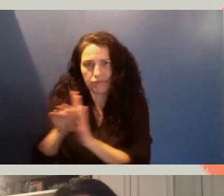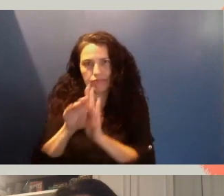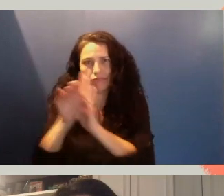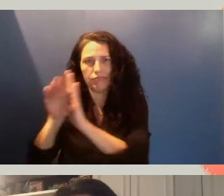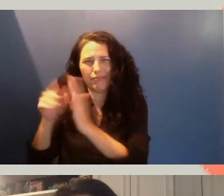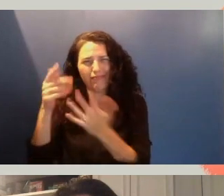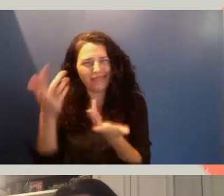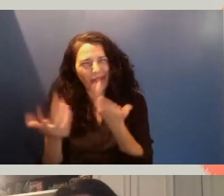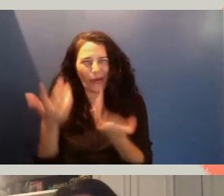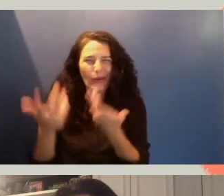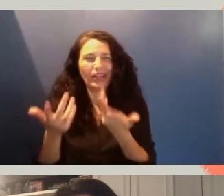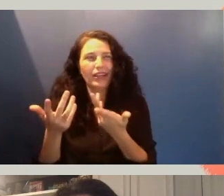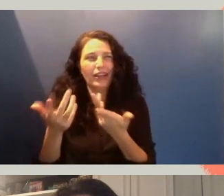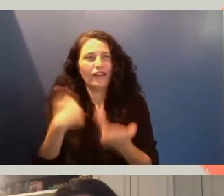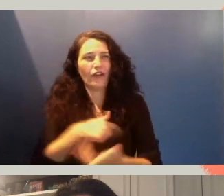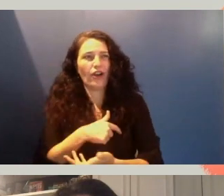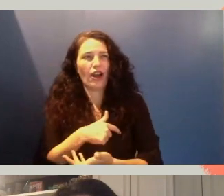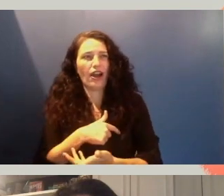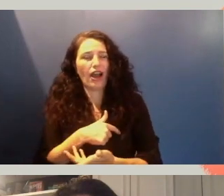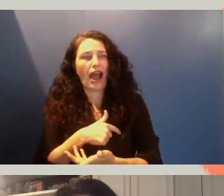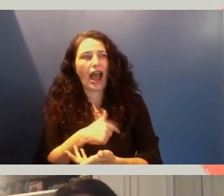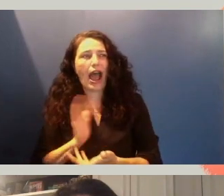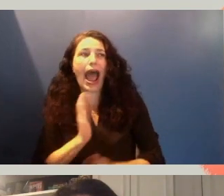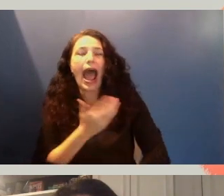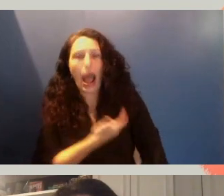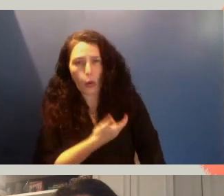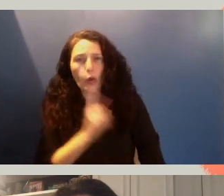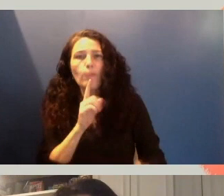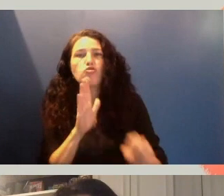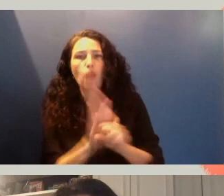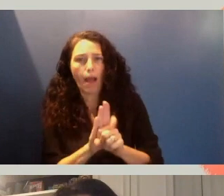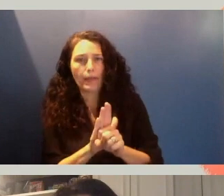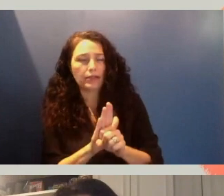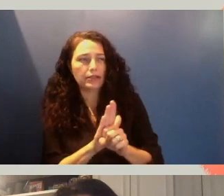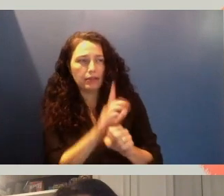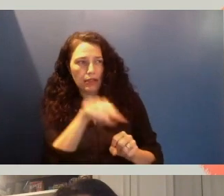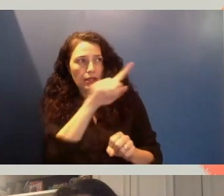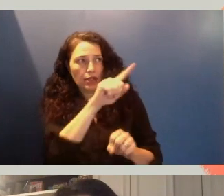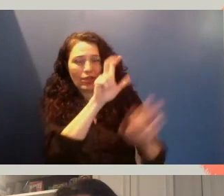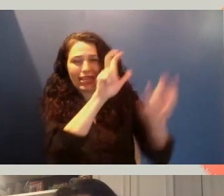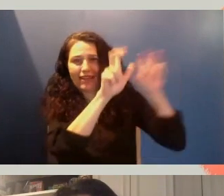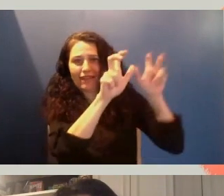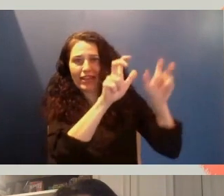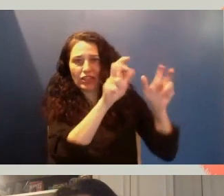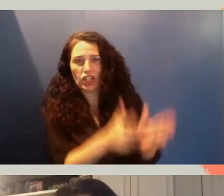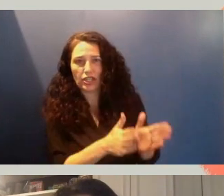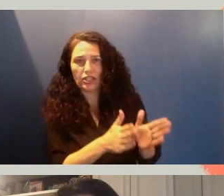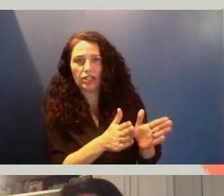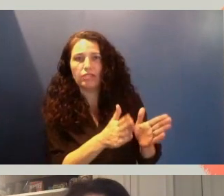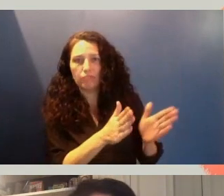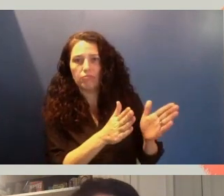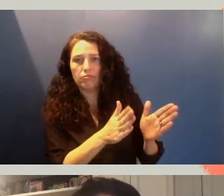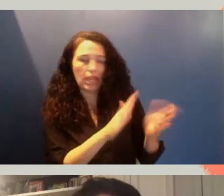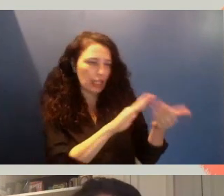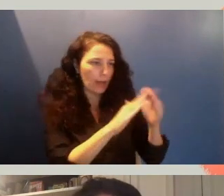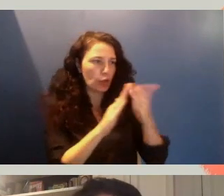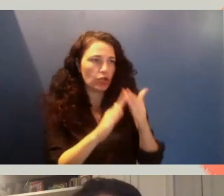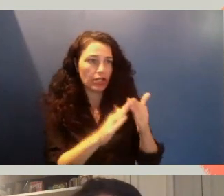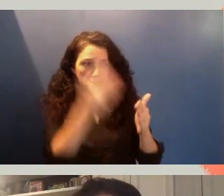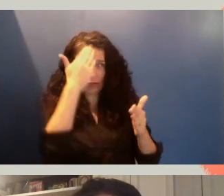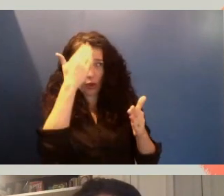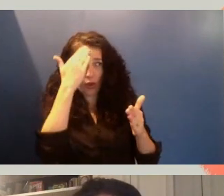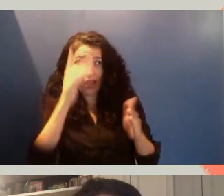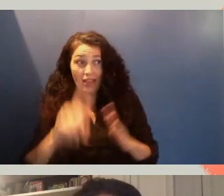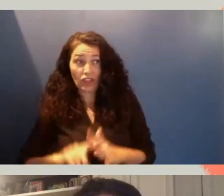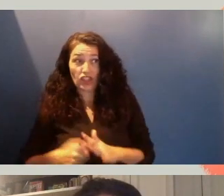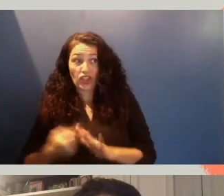So for us, our promise to the investor community is that the Catalyst slate of films is going to be discovery. It's